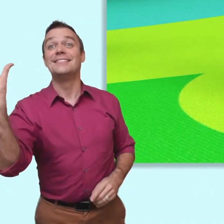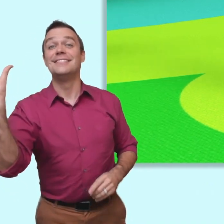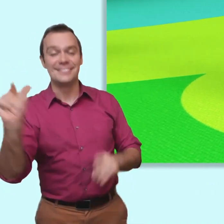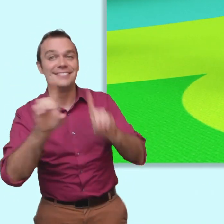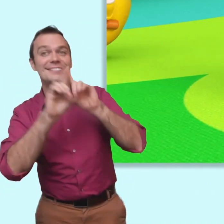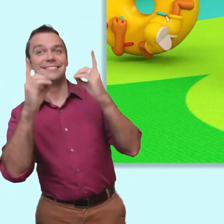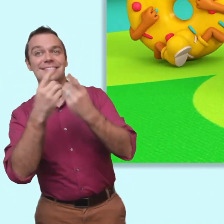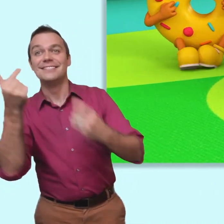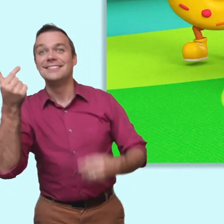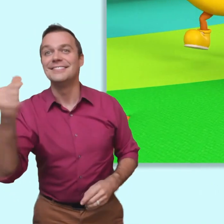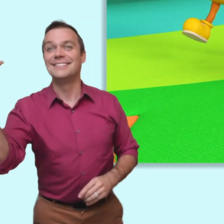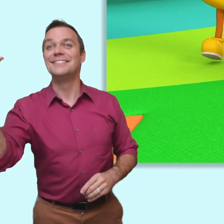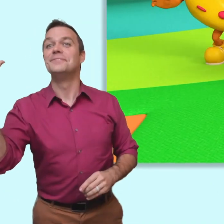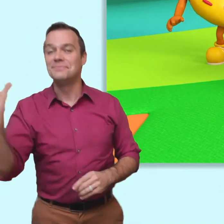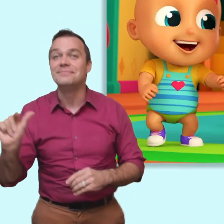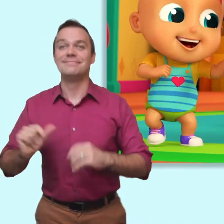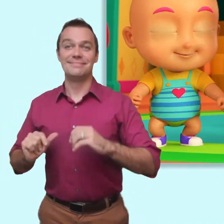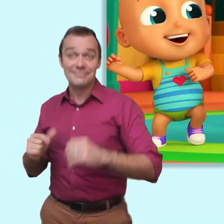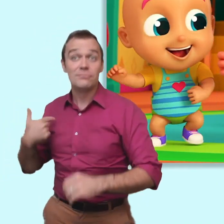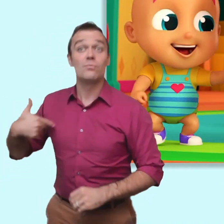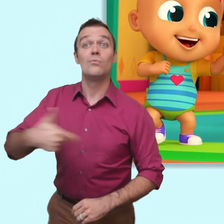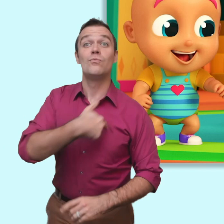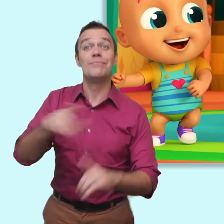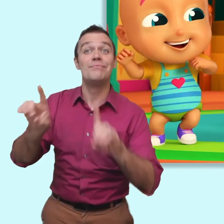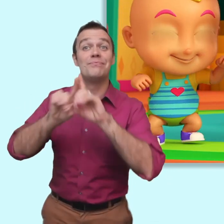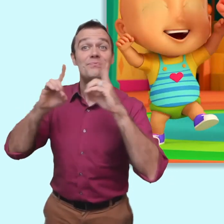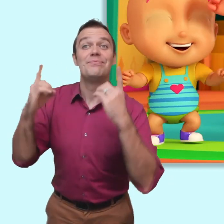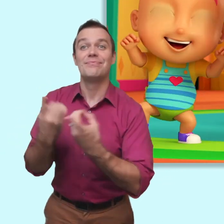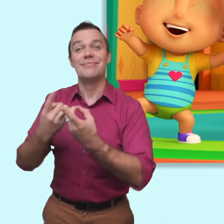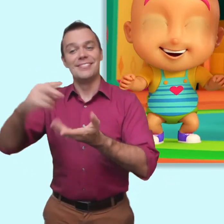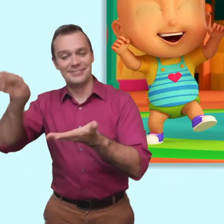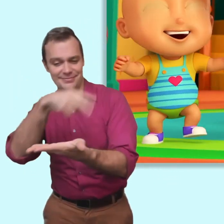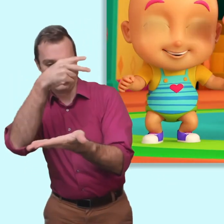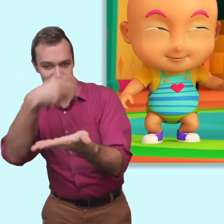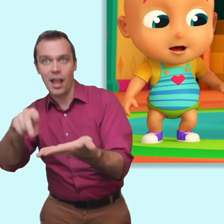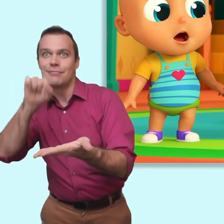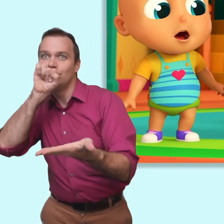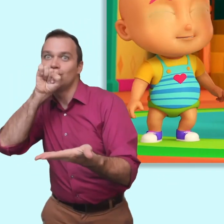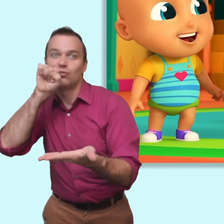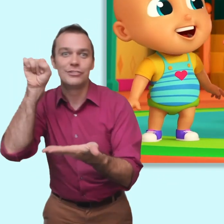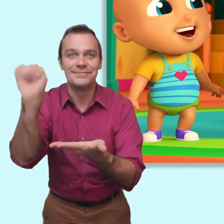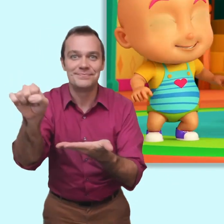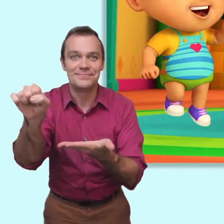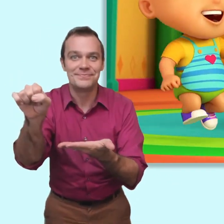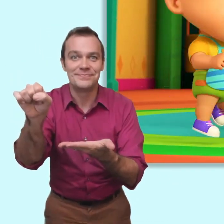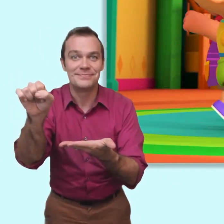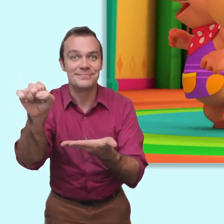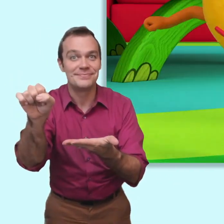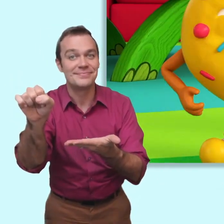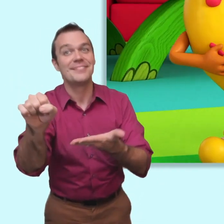donut, the green donut, the green donut. We are the donuts, and we love to dance.